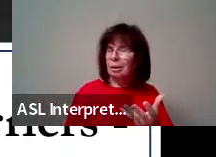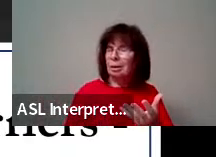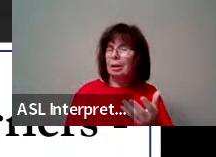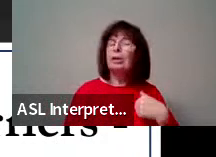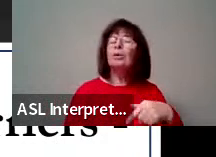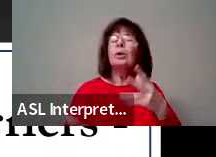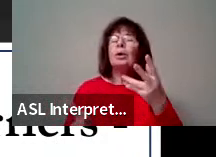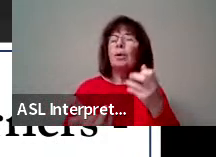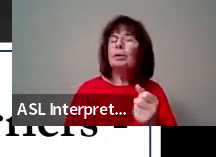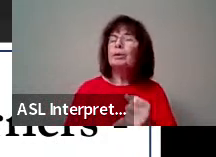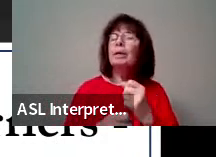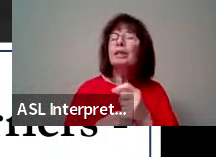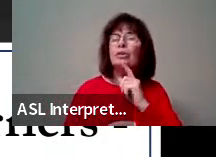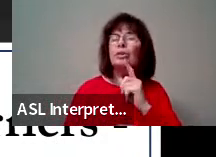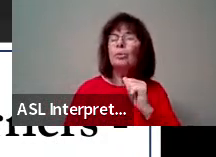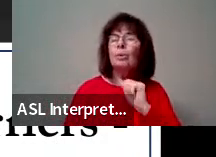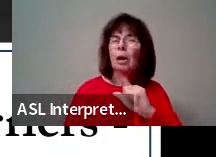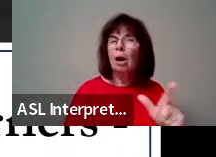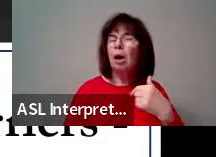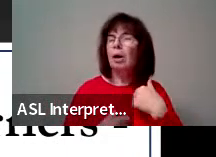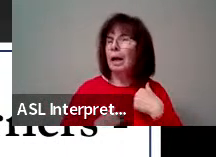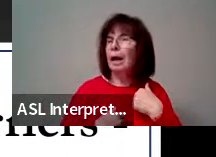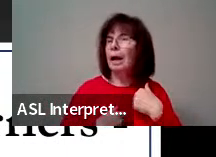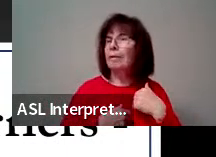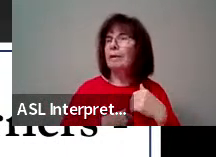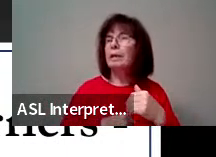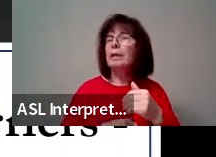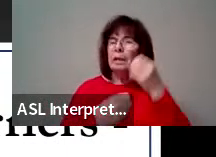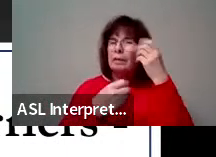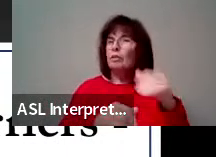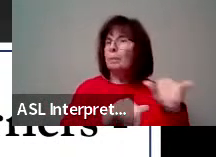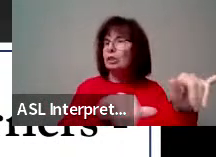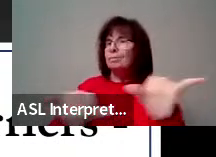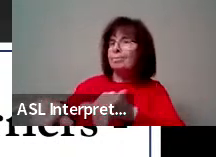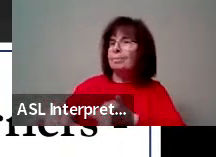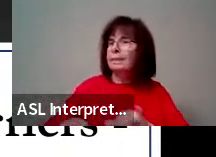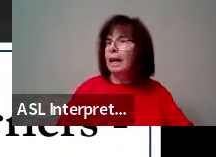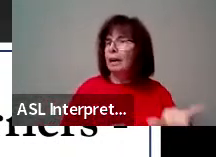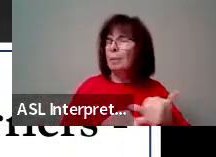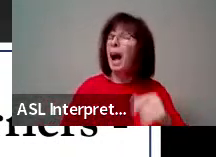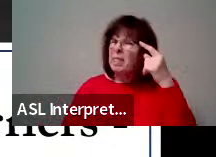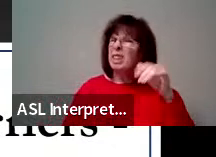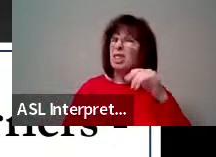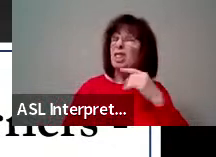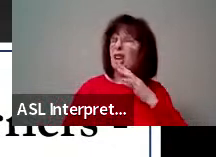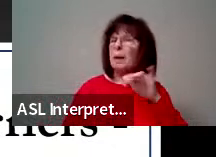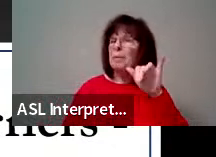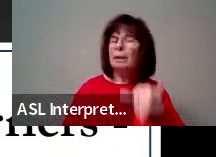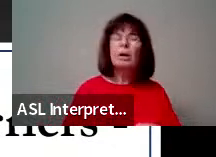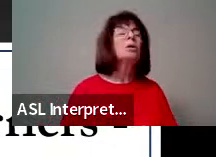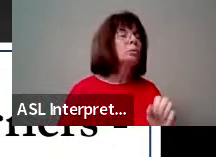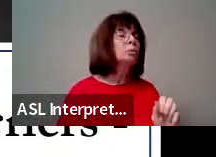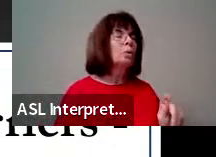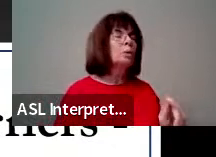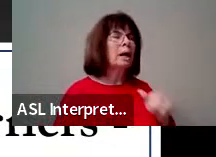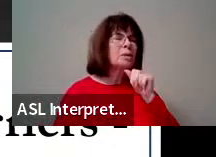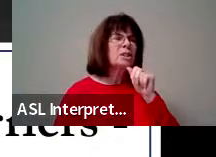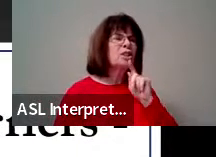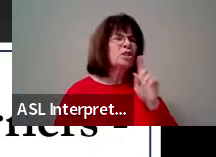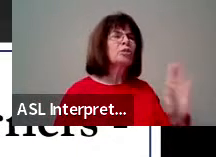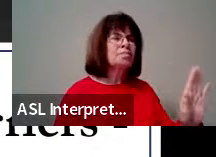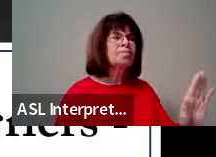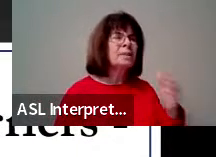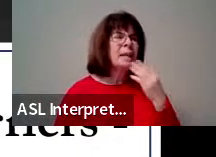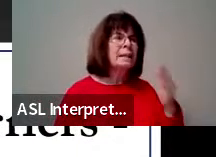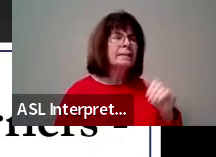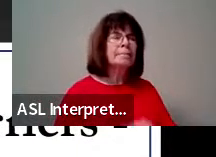have the same information. So I think that's what she's talking about. Okay, I just wasn't quite sure. Thank you.